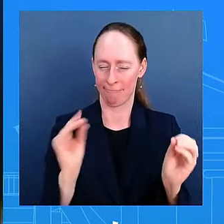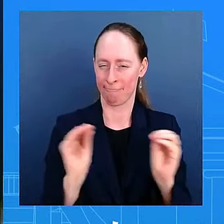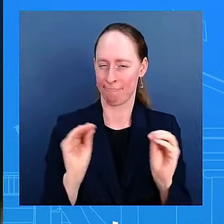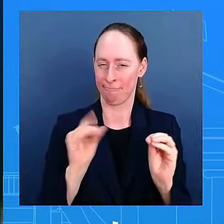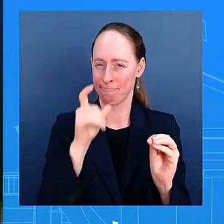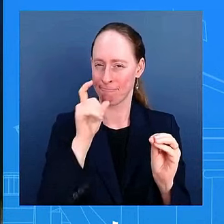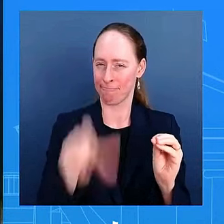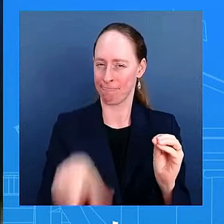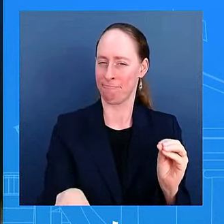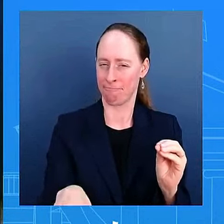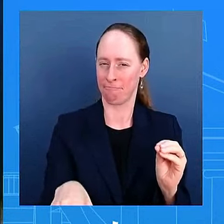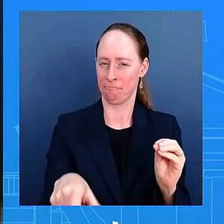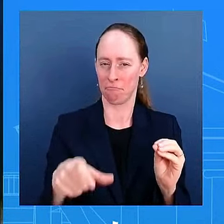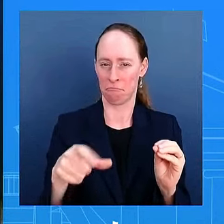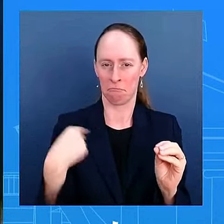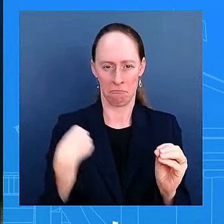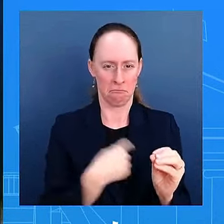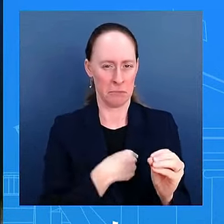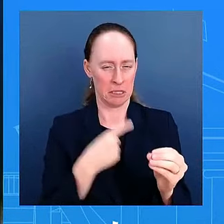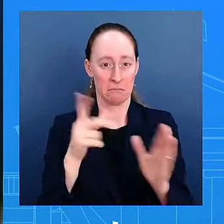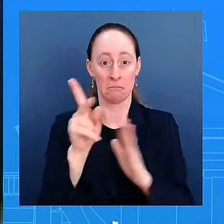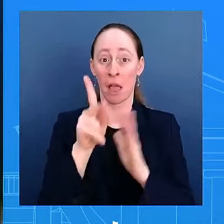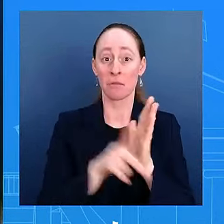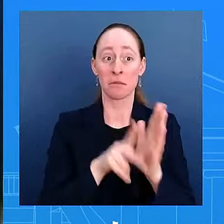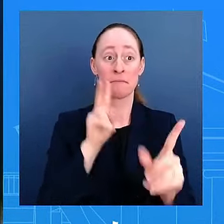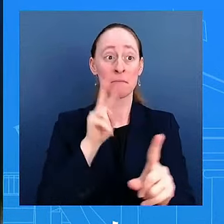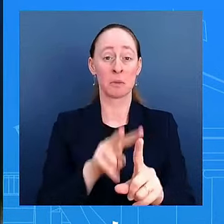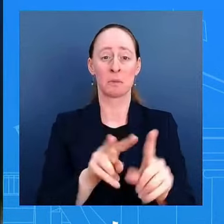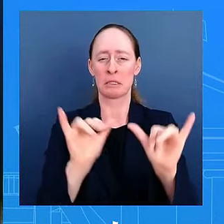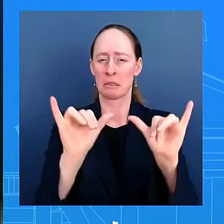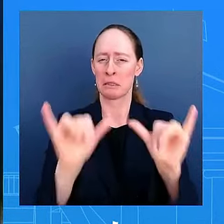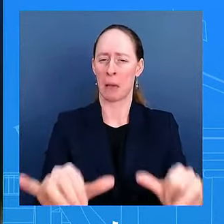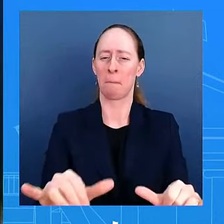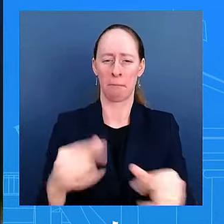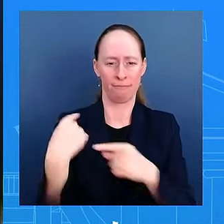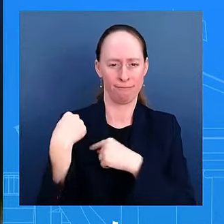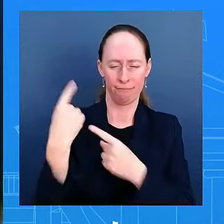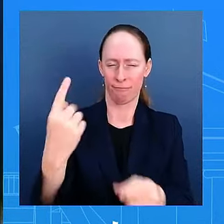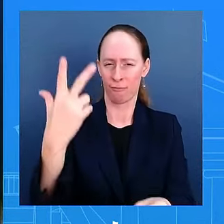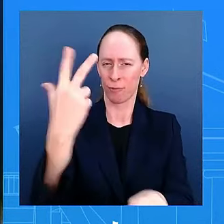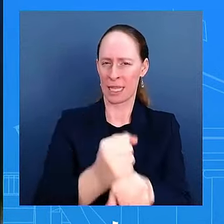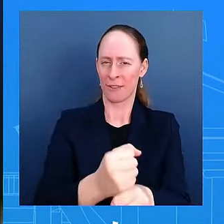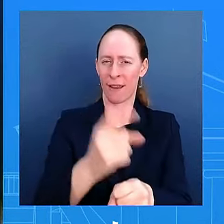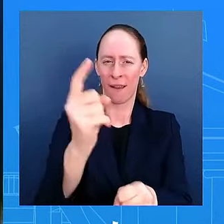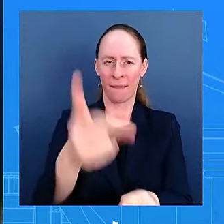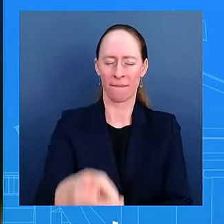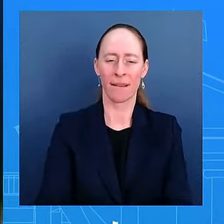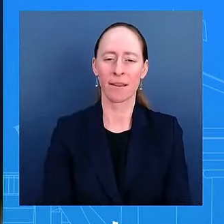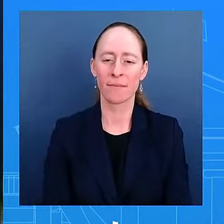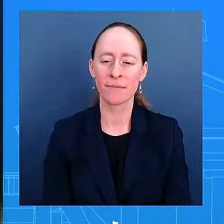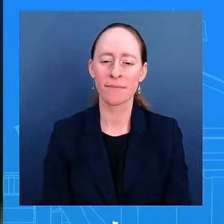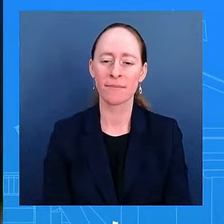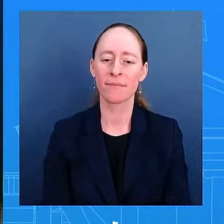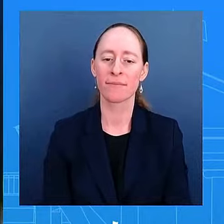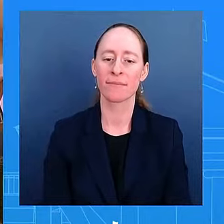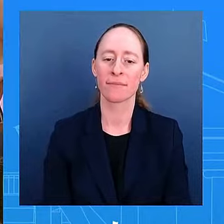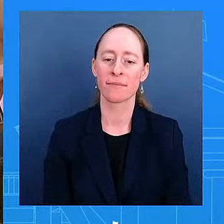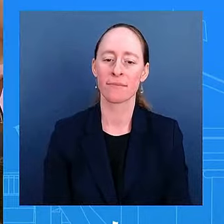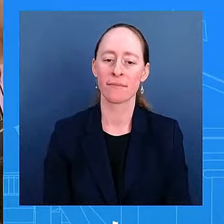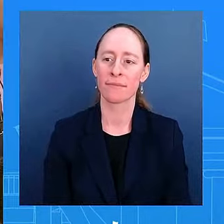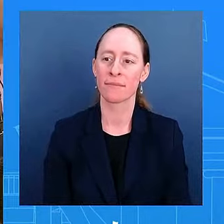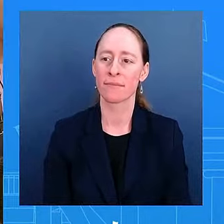consistent about that the past 3.5 years. Go ahead, Michael. Just following up on my colleague's question about the president's call with some